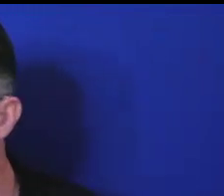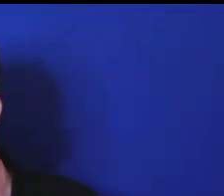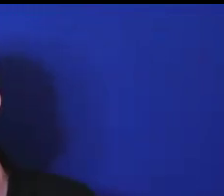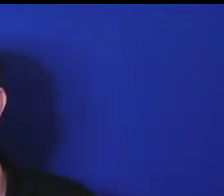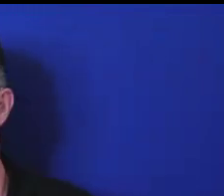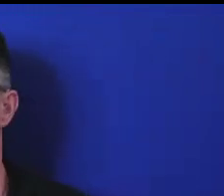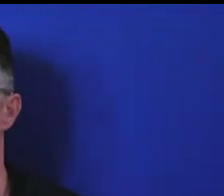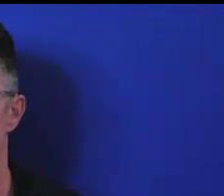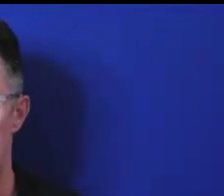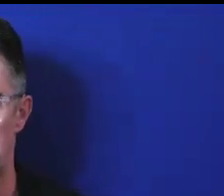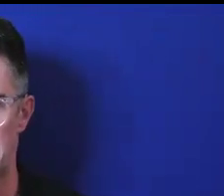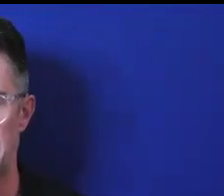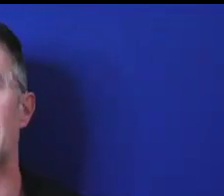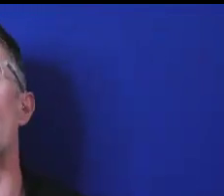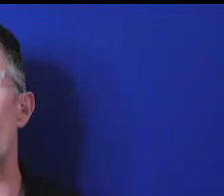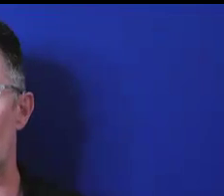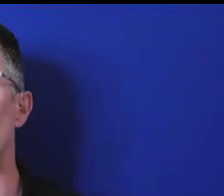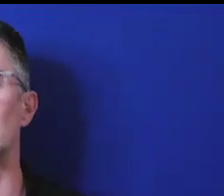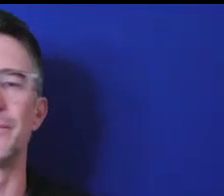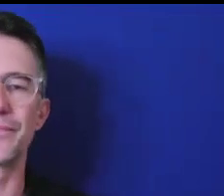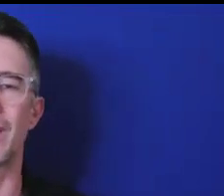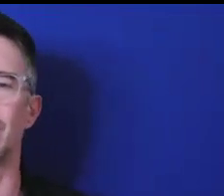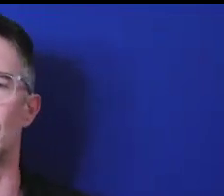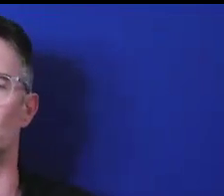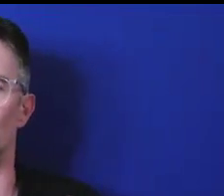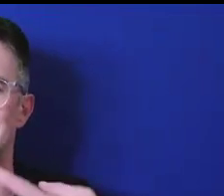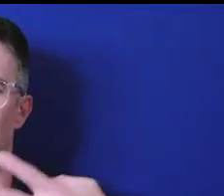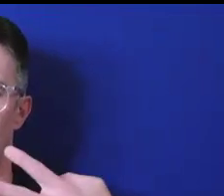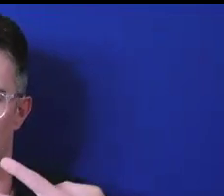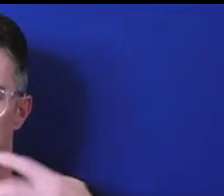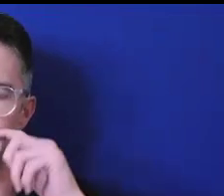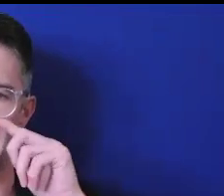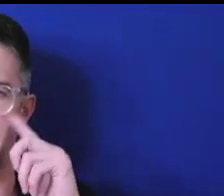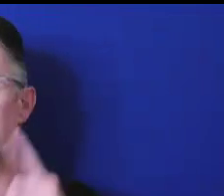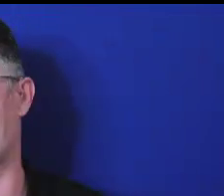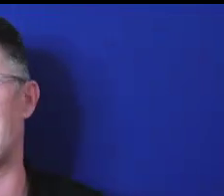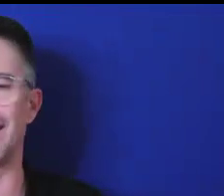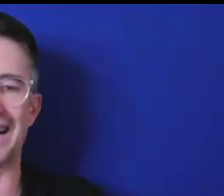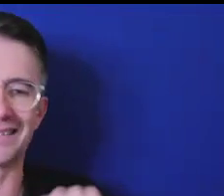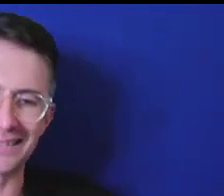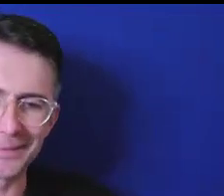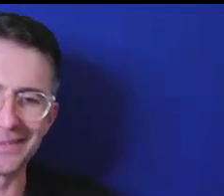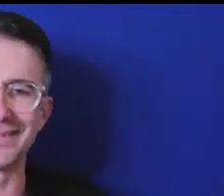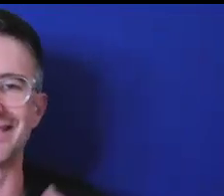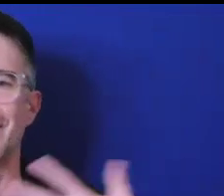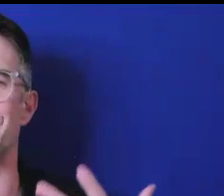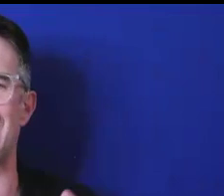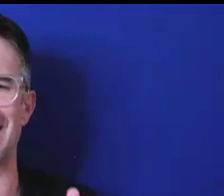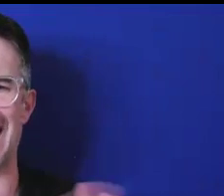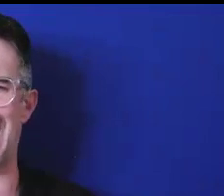talked a lot about the assessment, huh? But how do you decide, what was the process to decide the